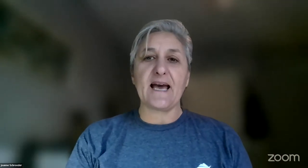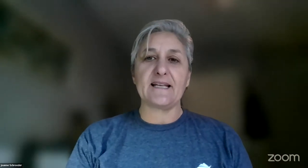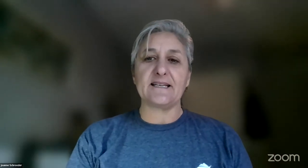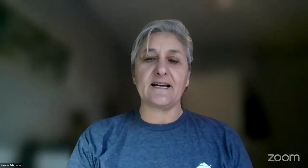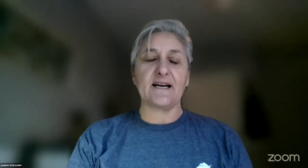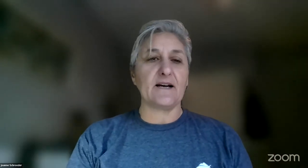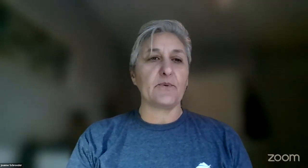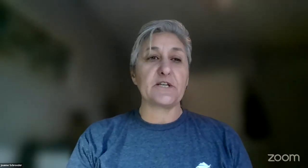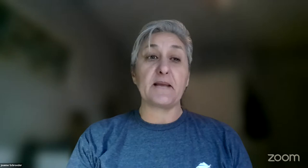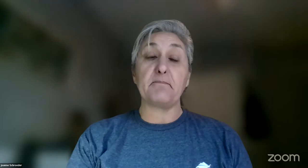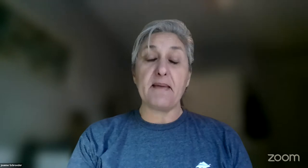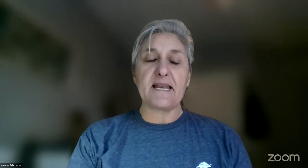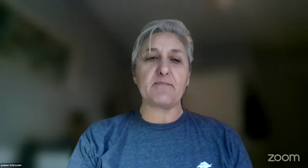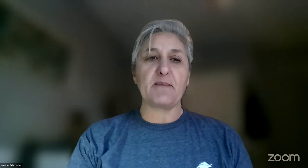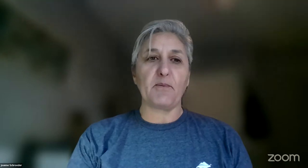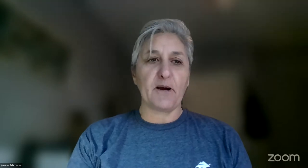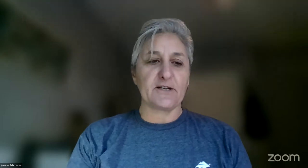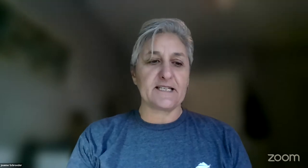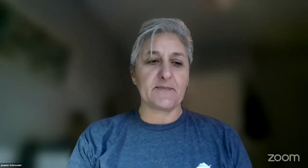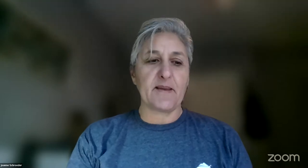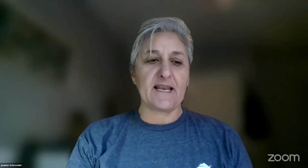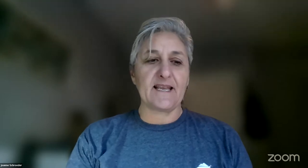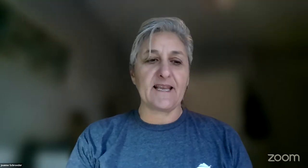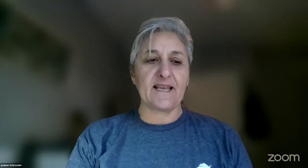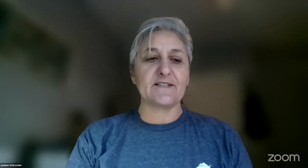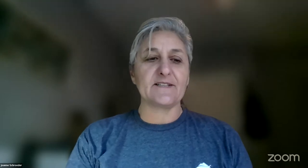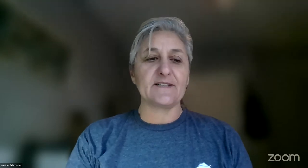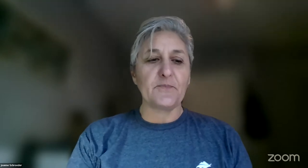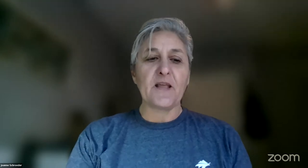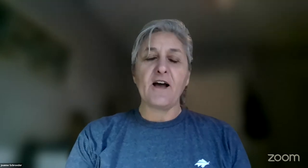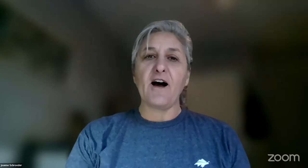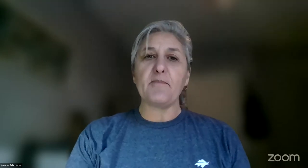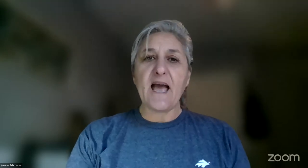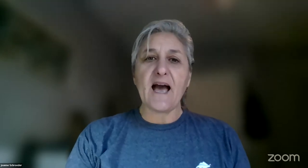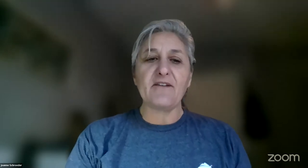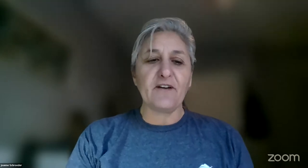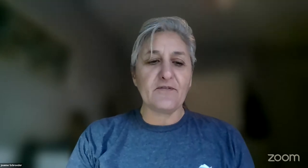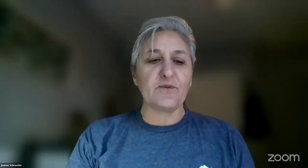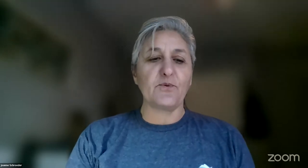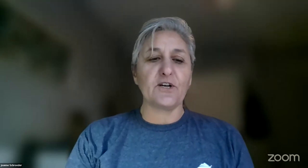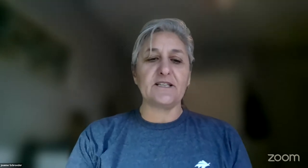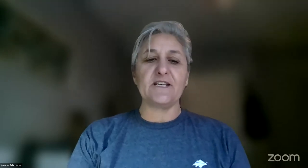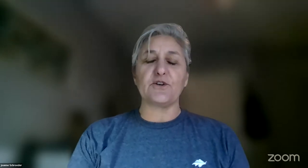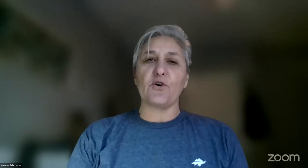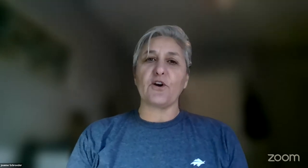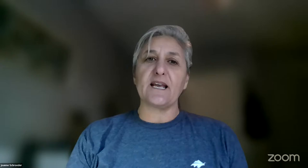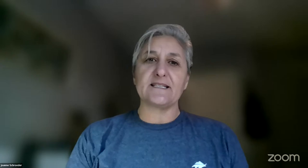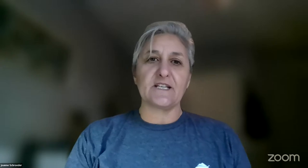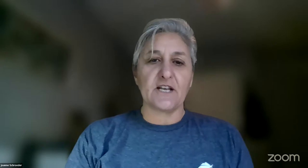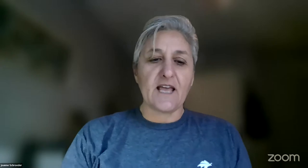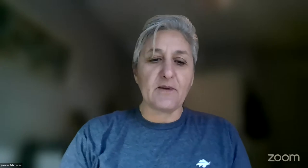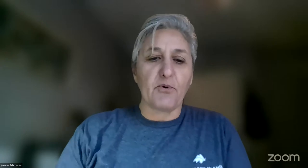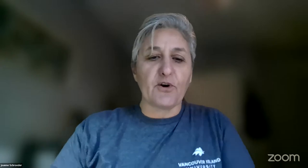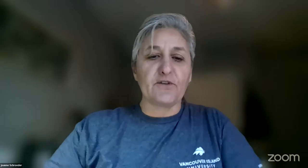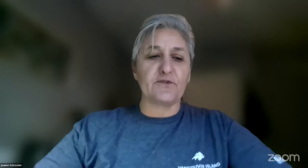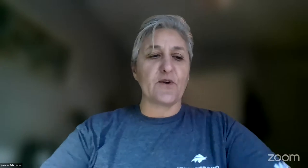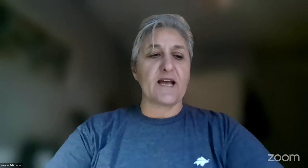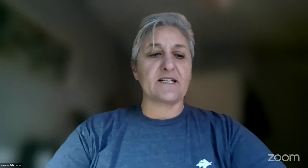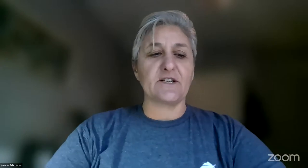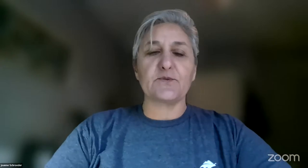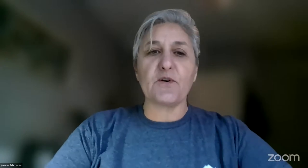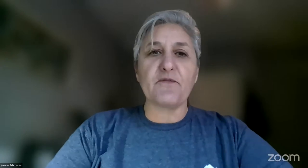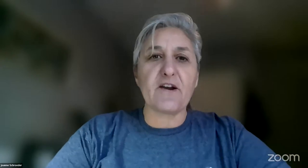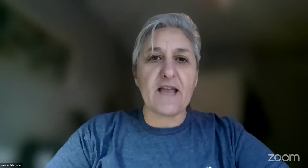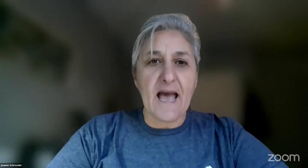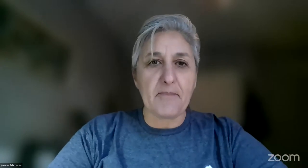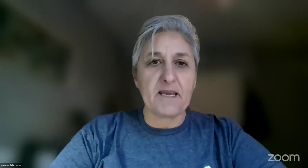that we had, which had many people participating in it. So on behalf of the World Leisure Organization and the Board of